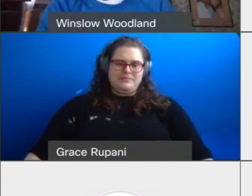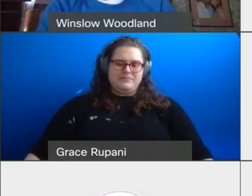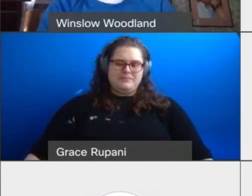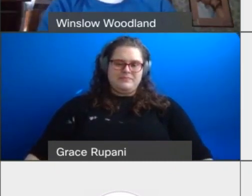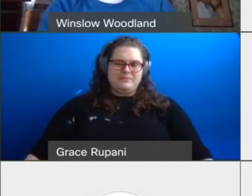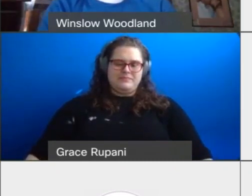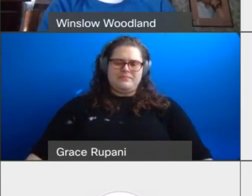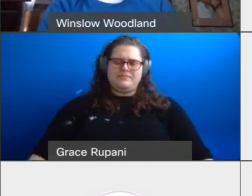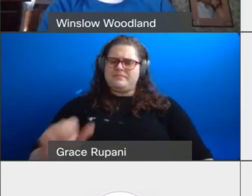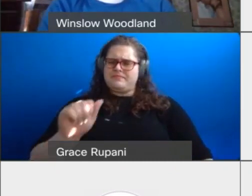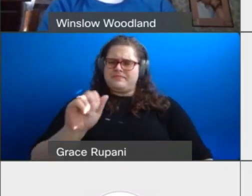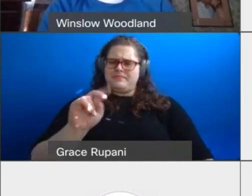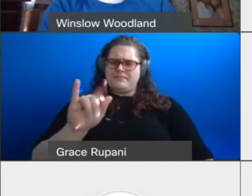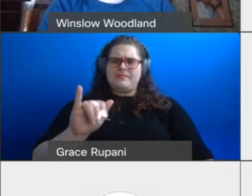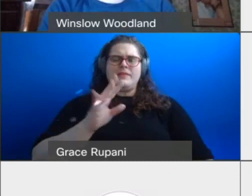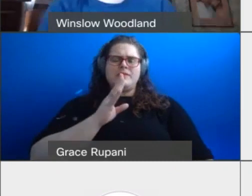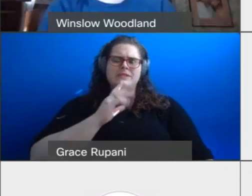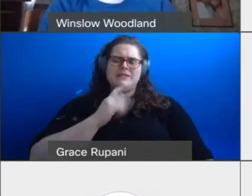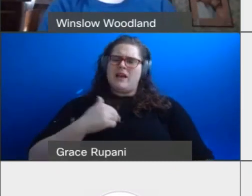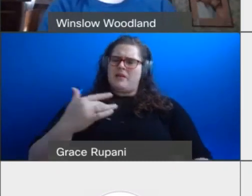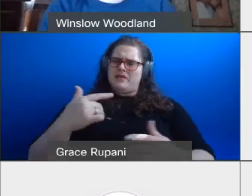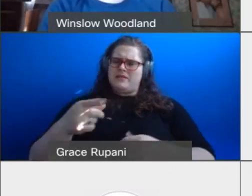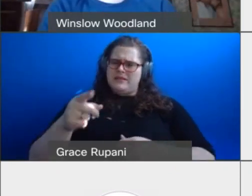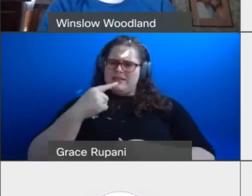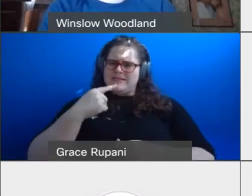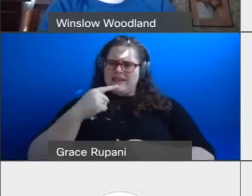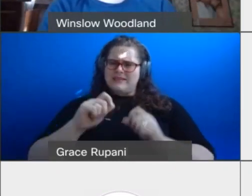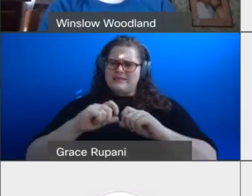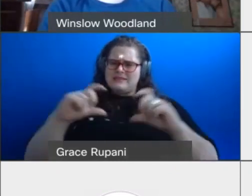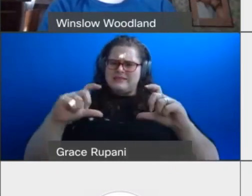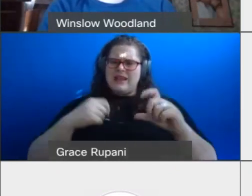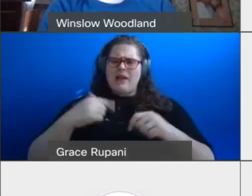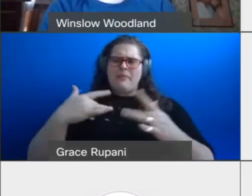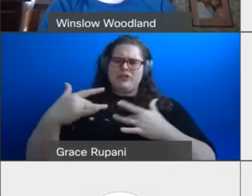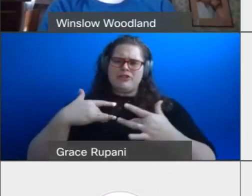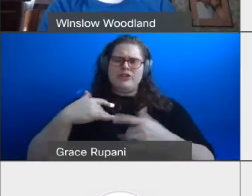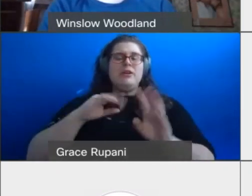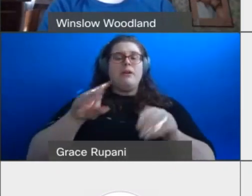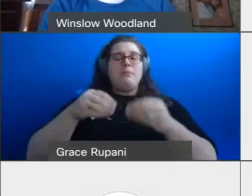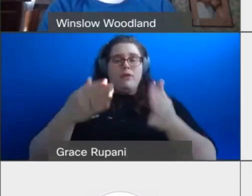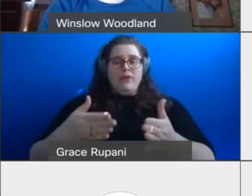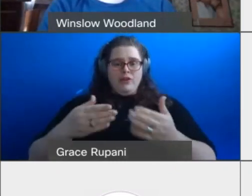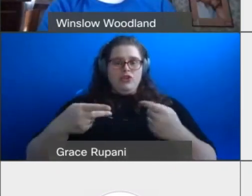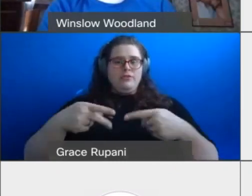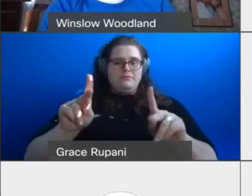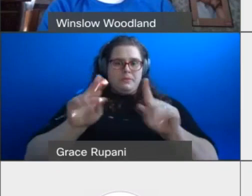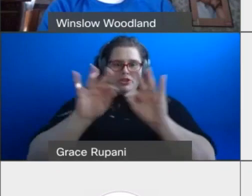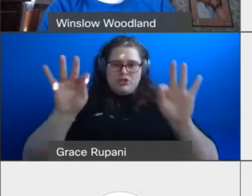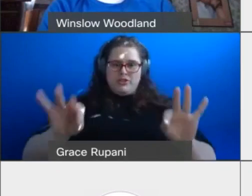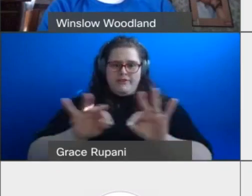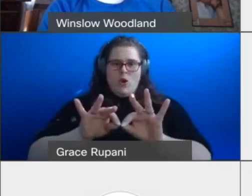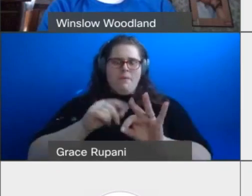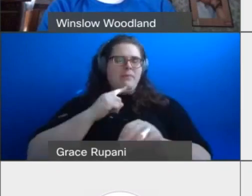providers registered for the vaccines next week are not permitted to use a provider consent form. We just today